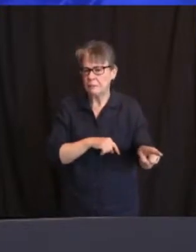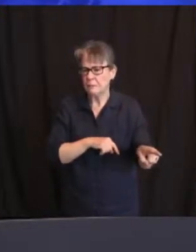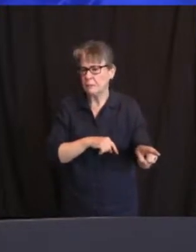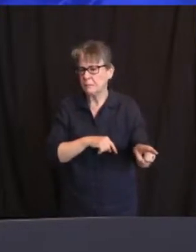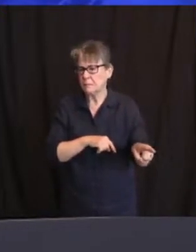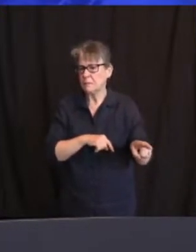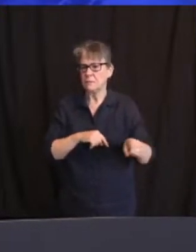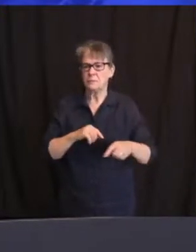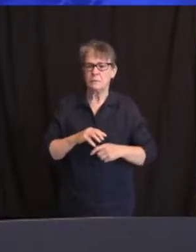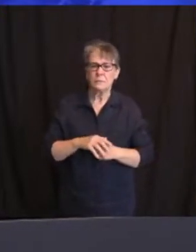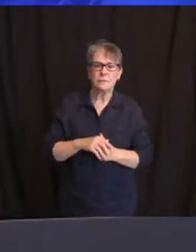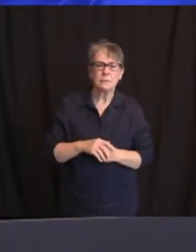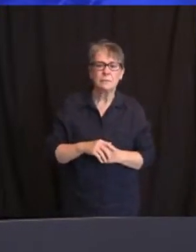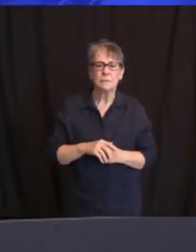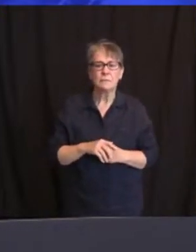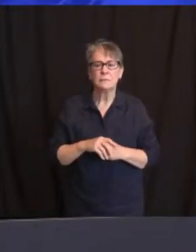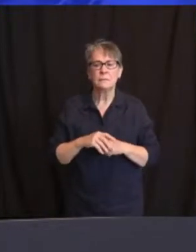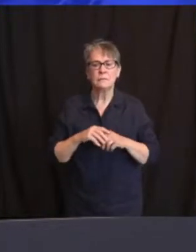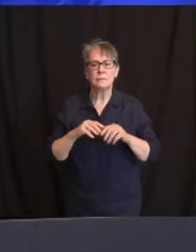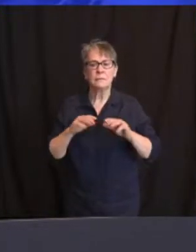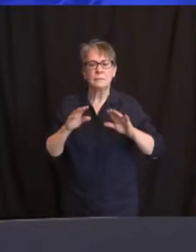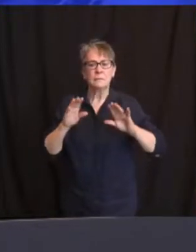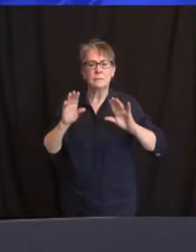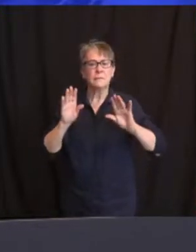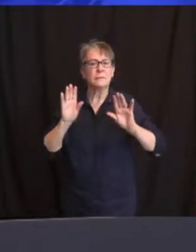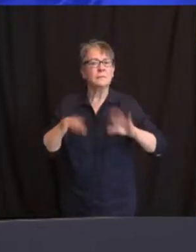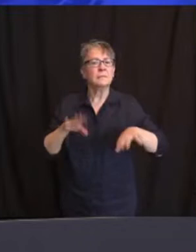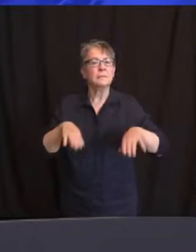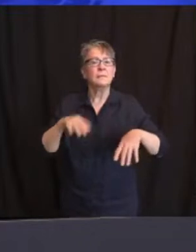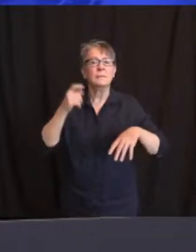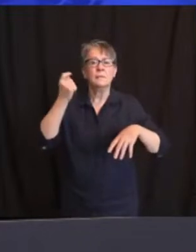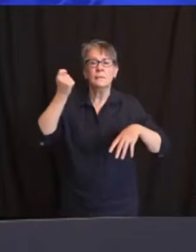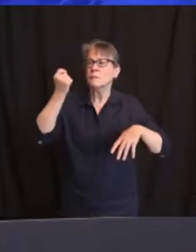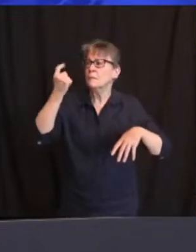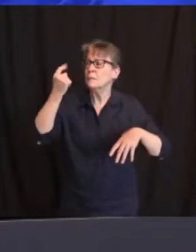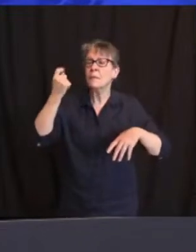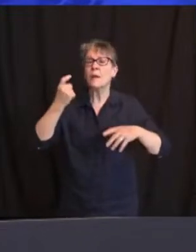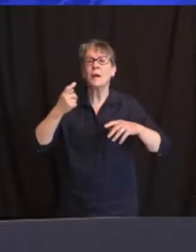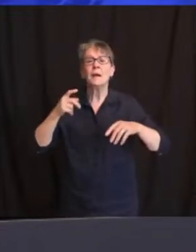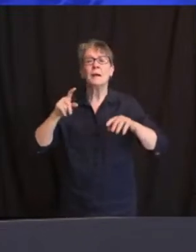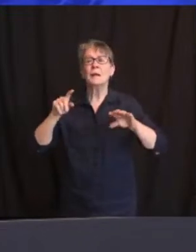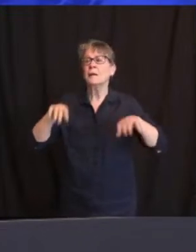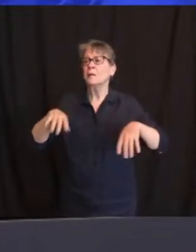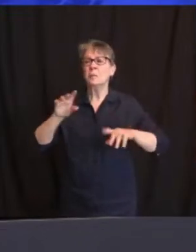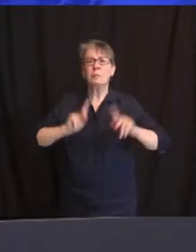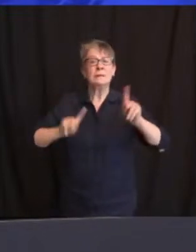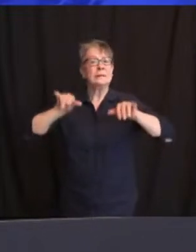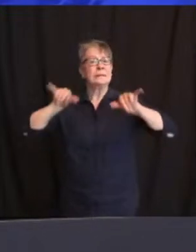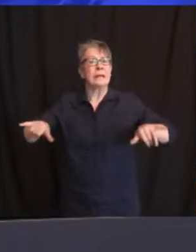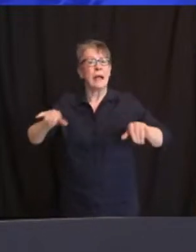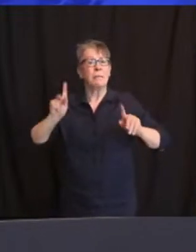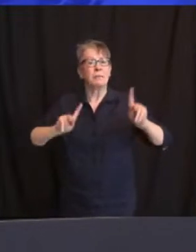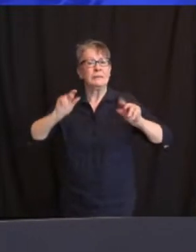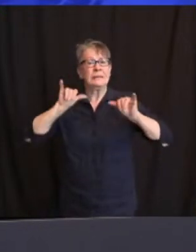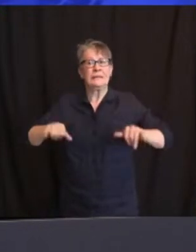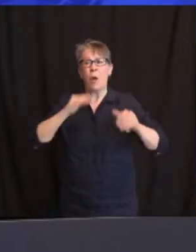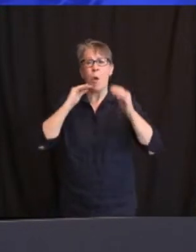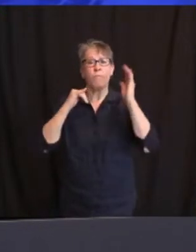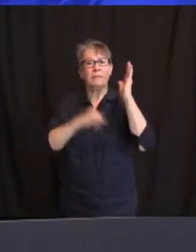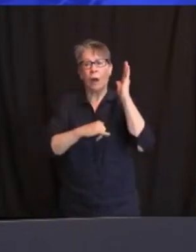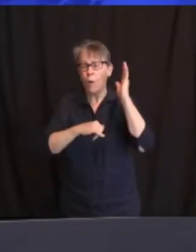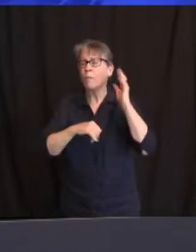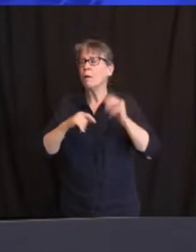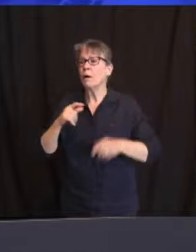mentioning, because we're 28% increase as of May 13th today compared to last year in